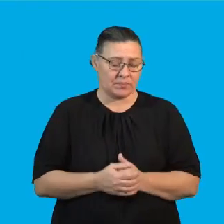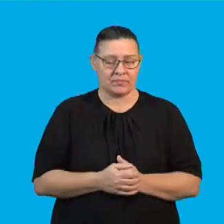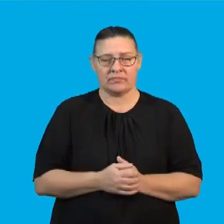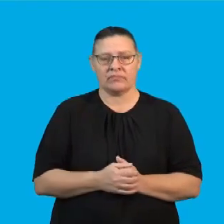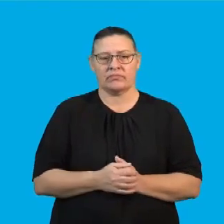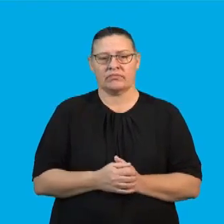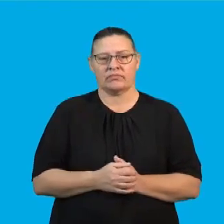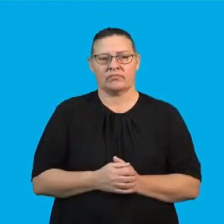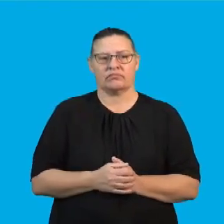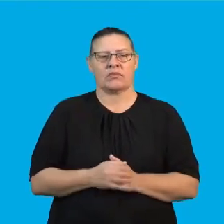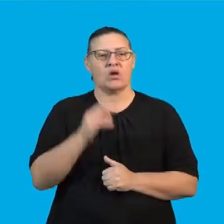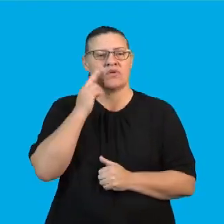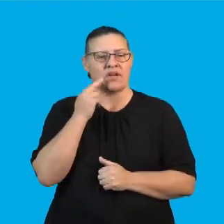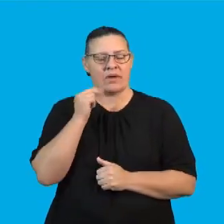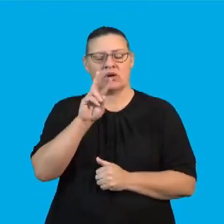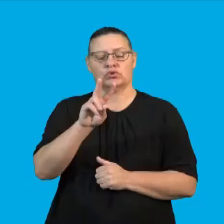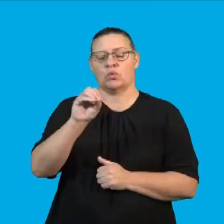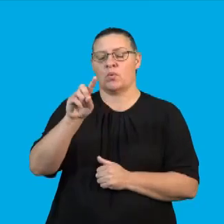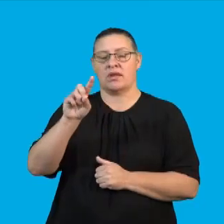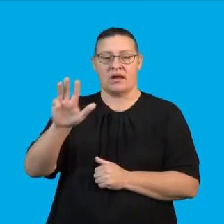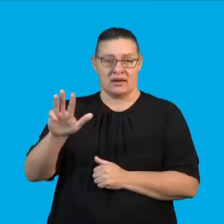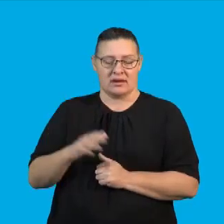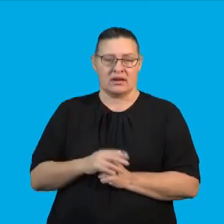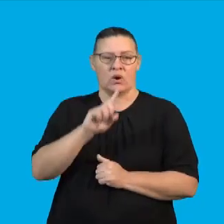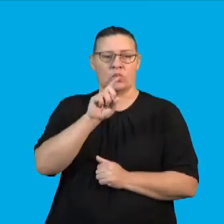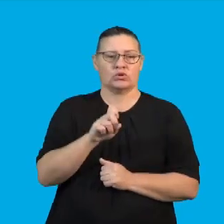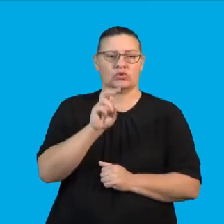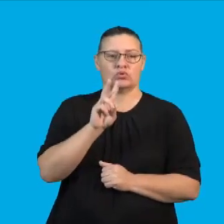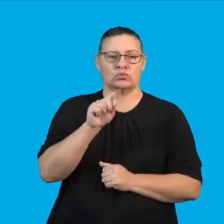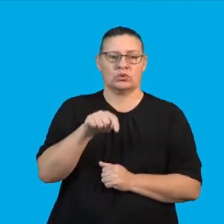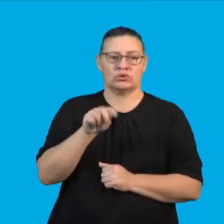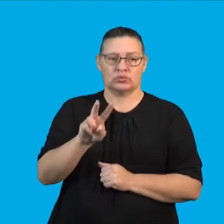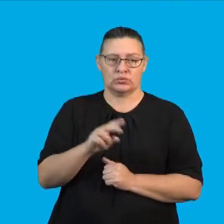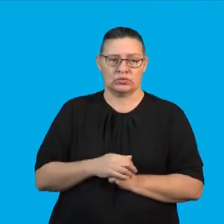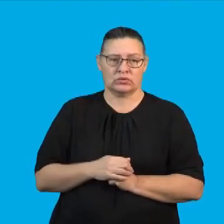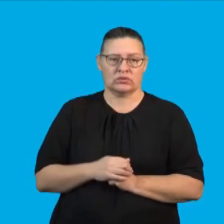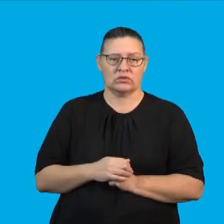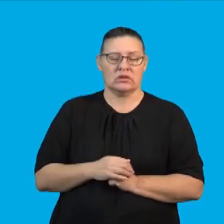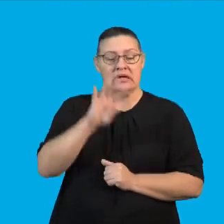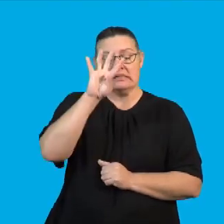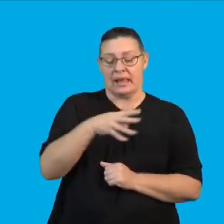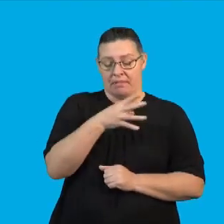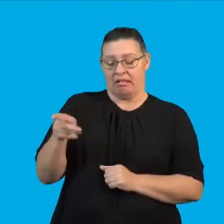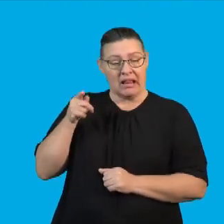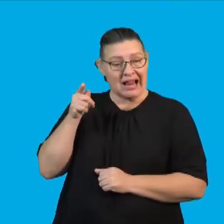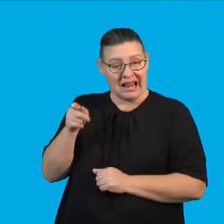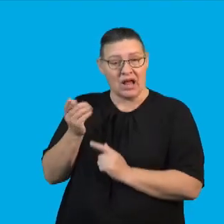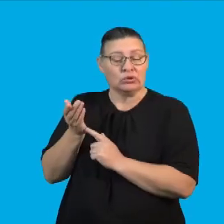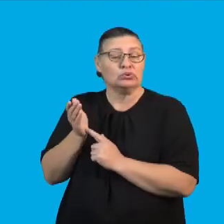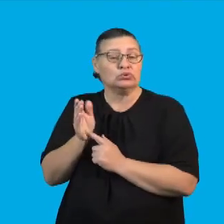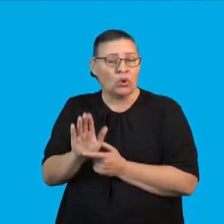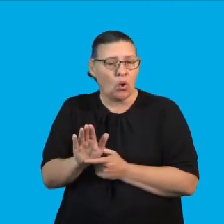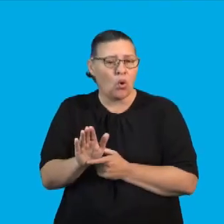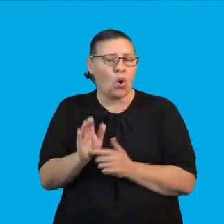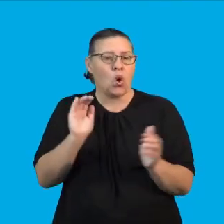Let us look at this question here, November 2019, Question 2.2. The table